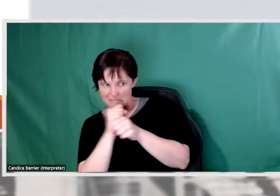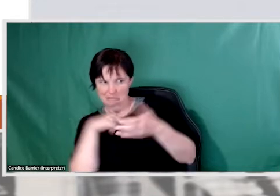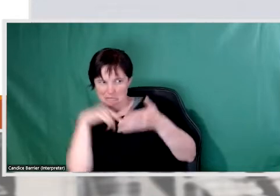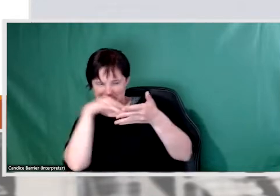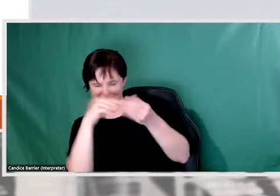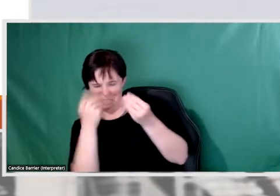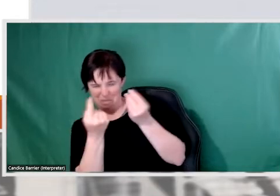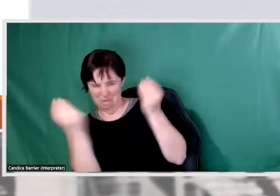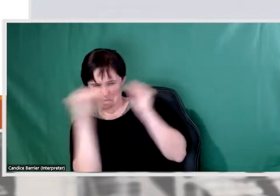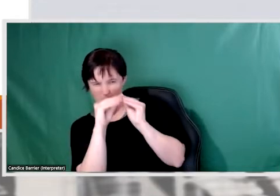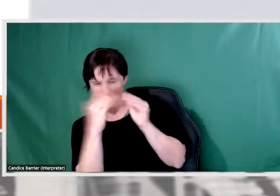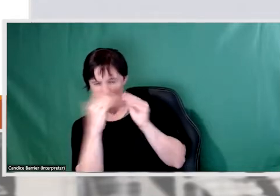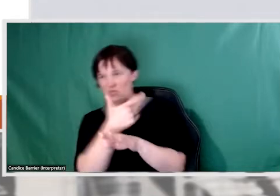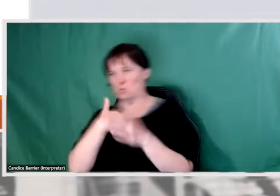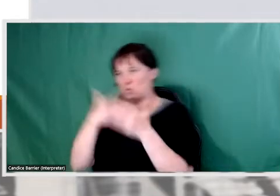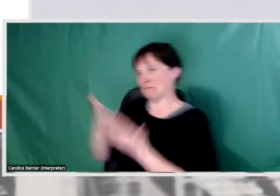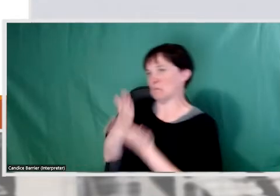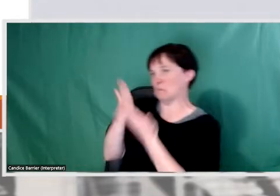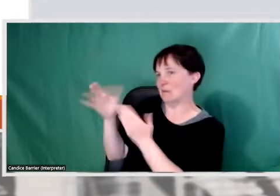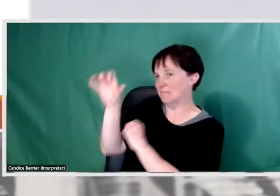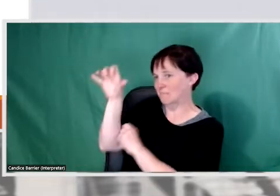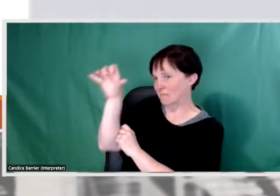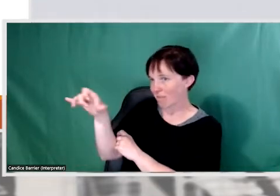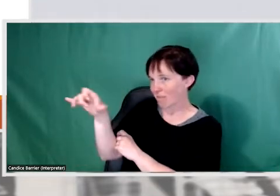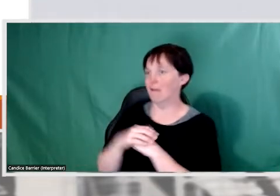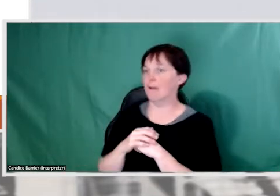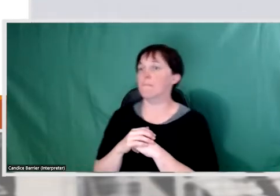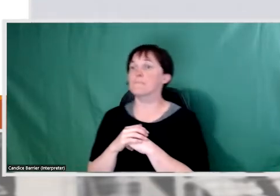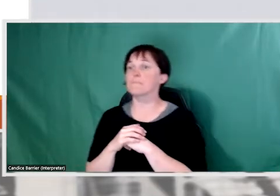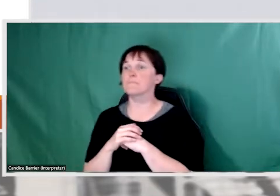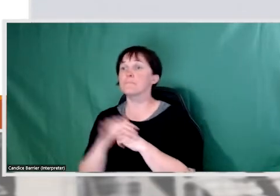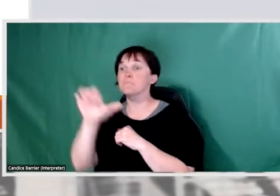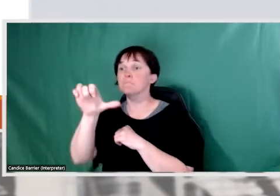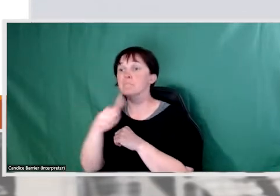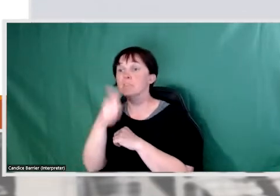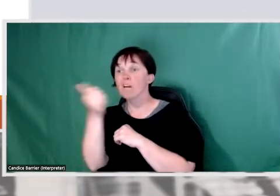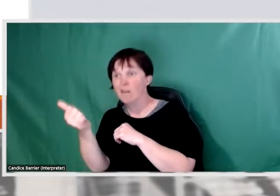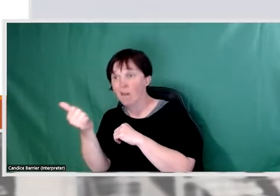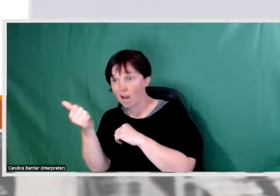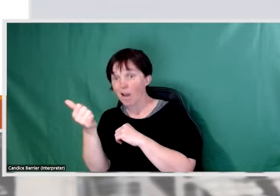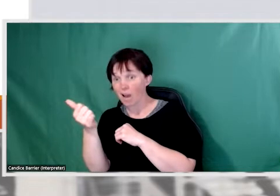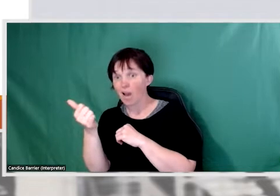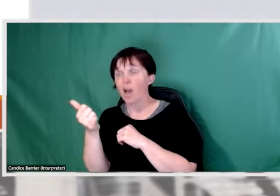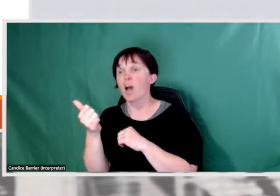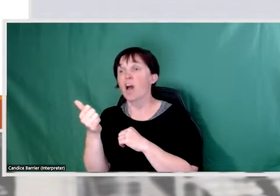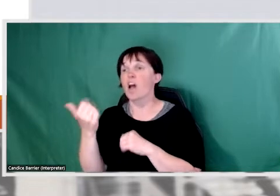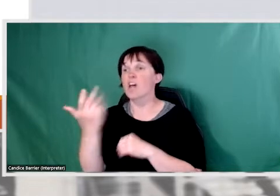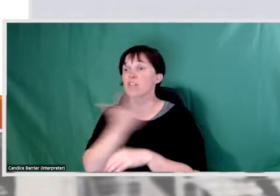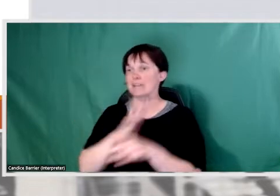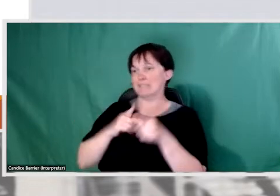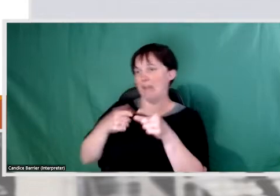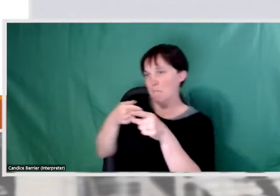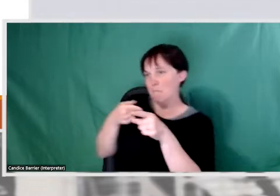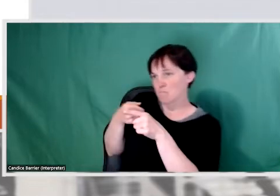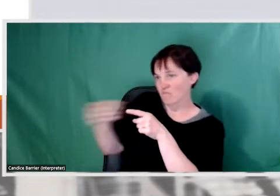we can make a recommendation? Or the other last thing is that our professional staff, which myself is one, I'm a registered